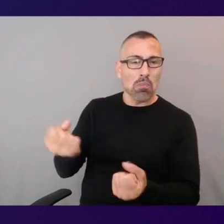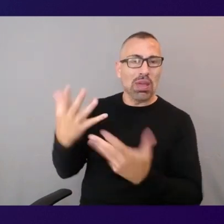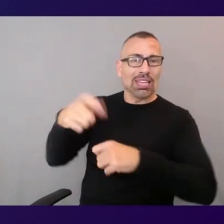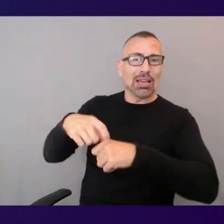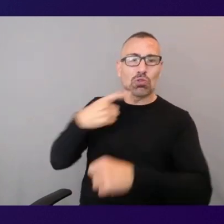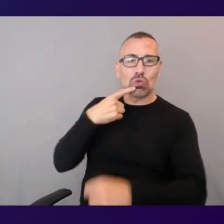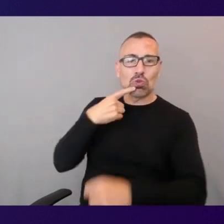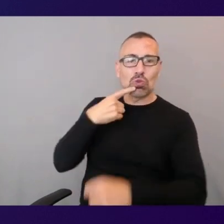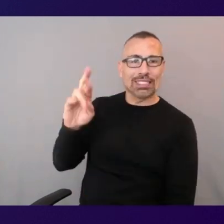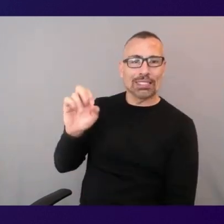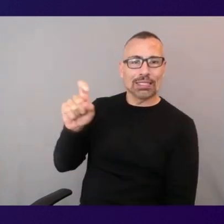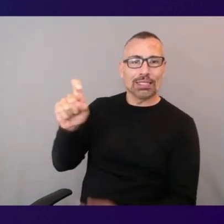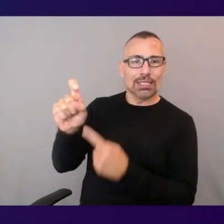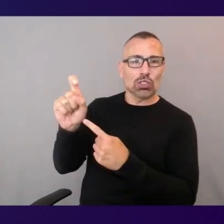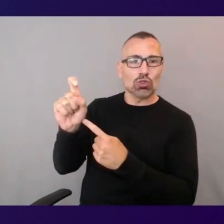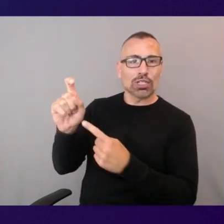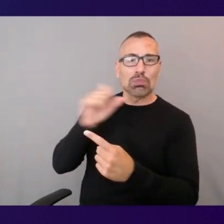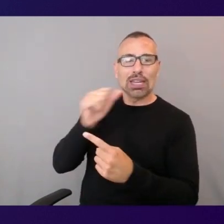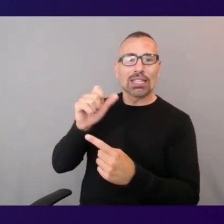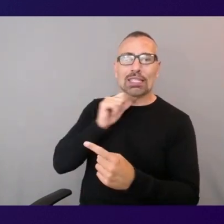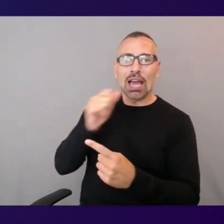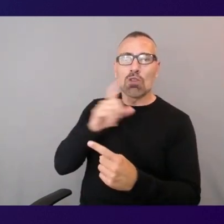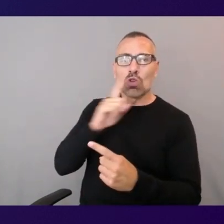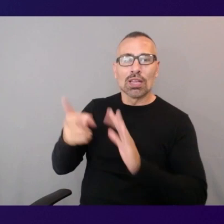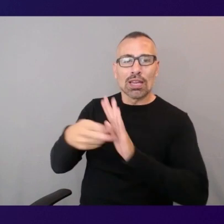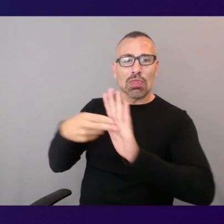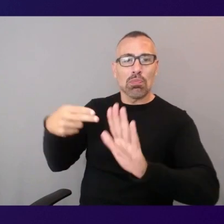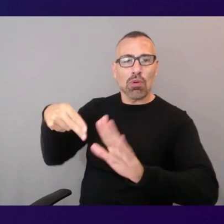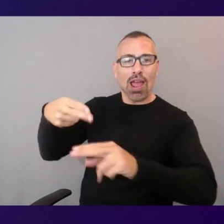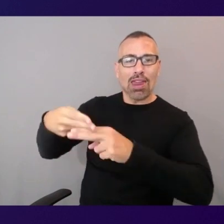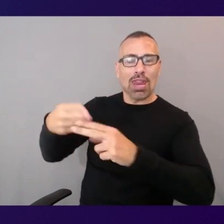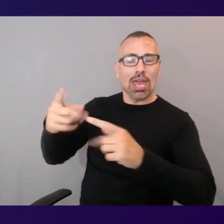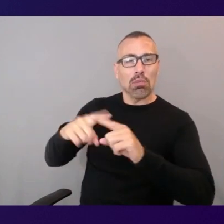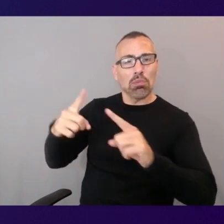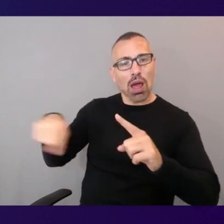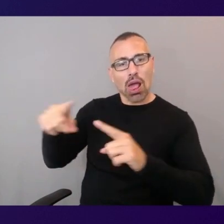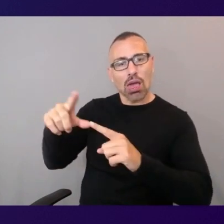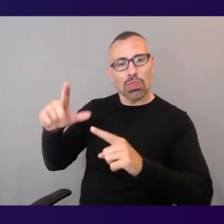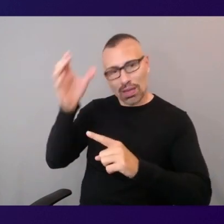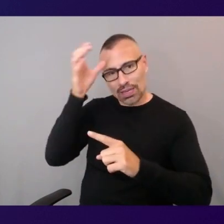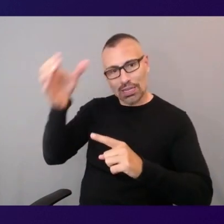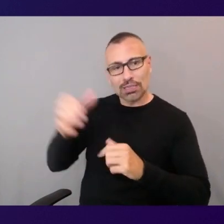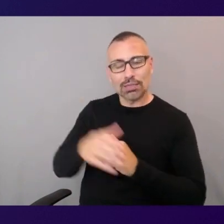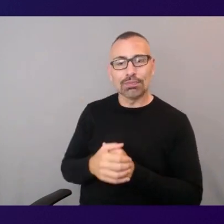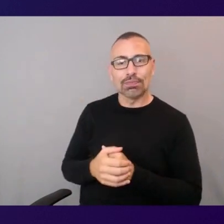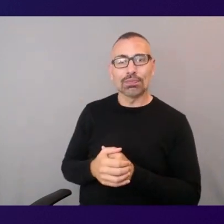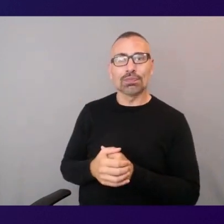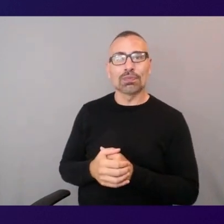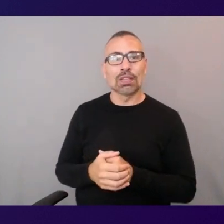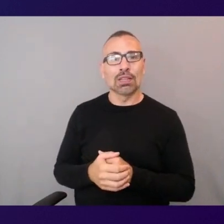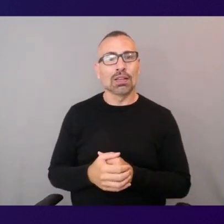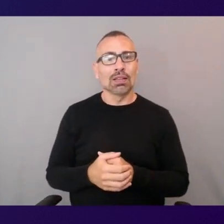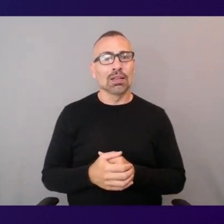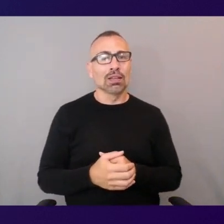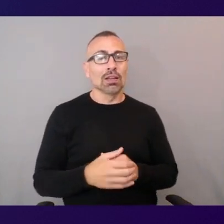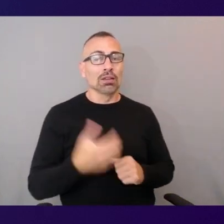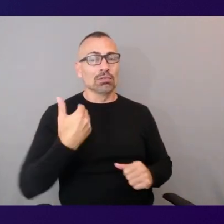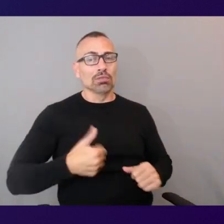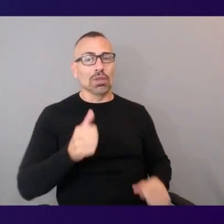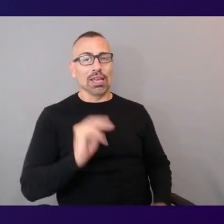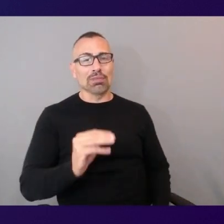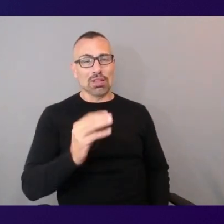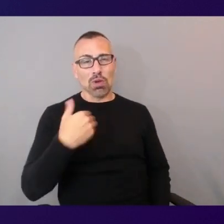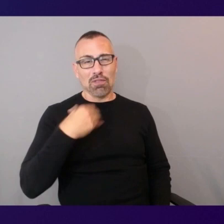are people that maybe missed what you said there. We have a concept like that in Texas where every